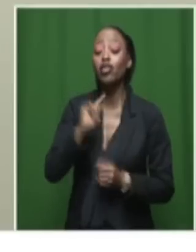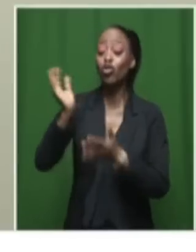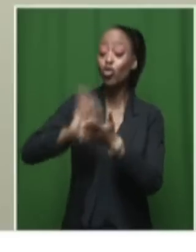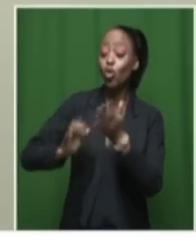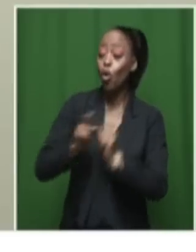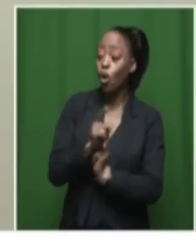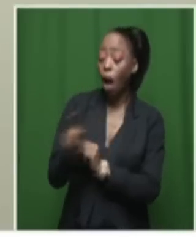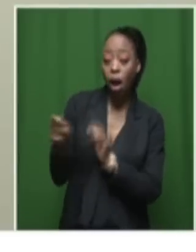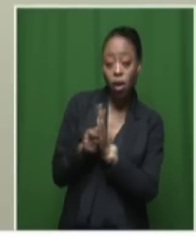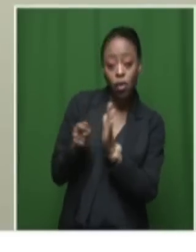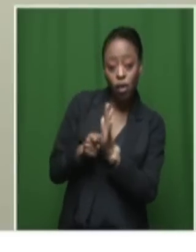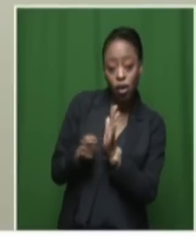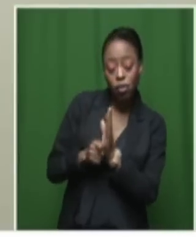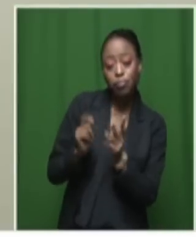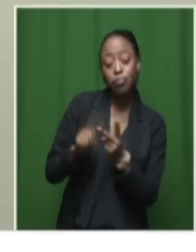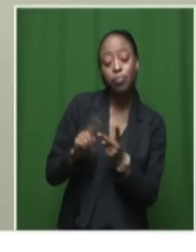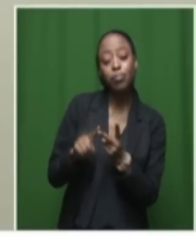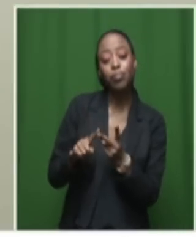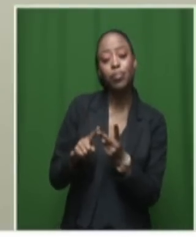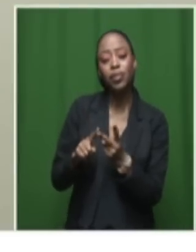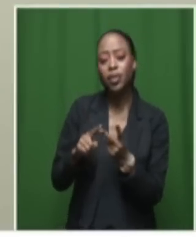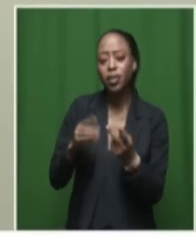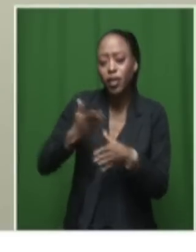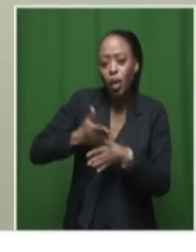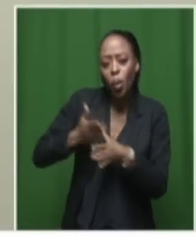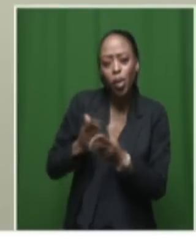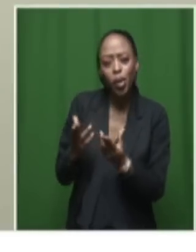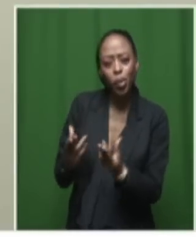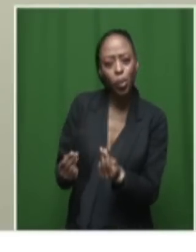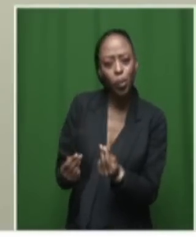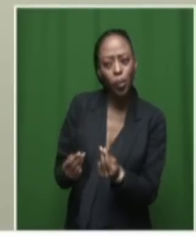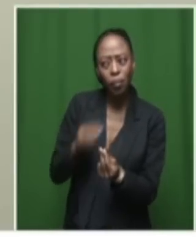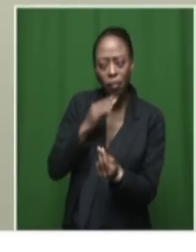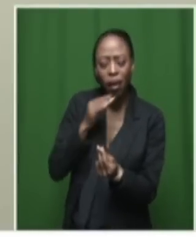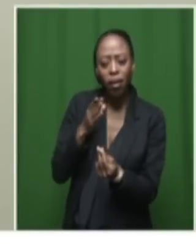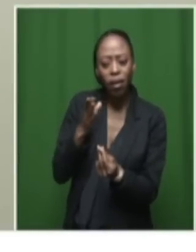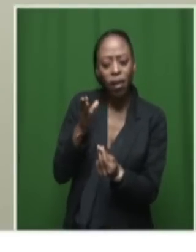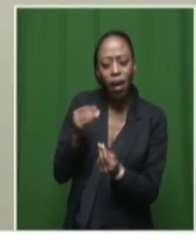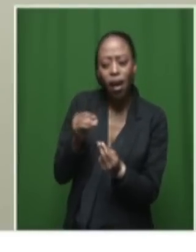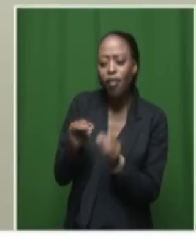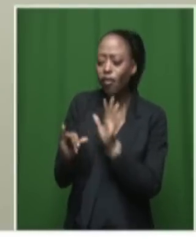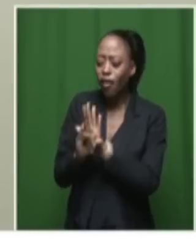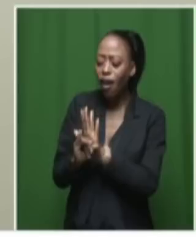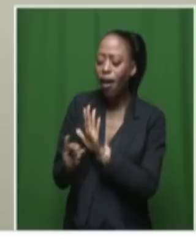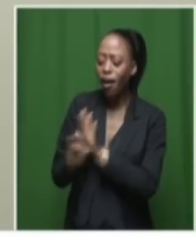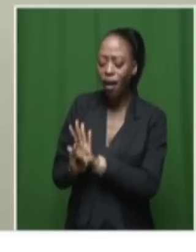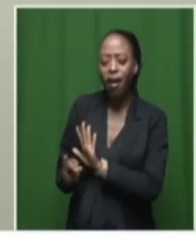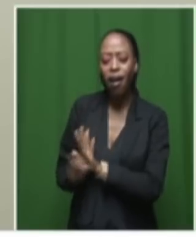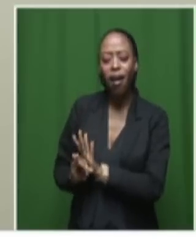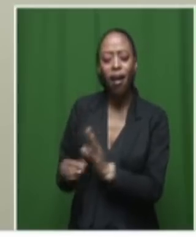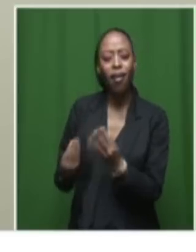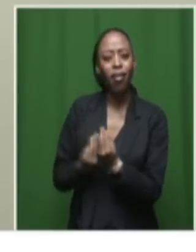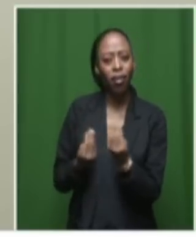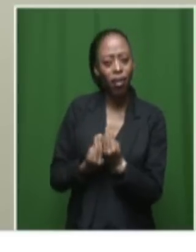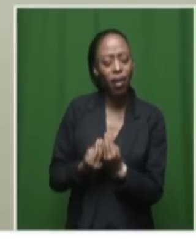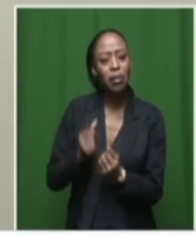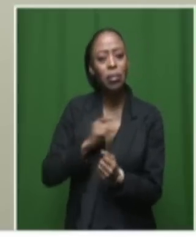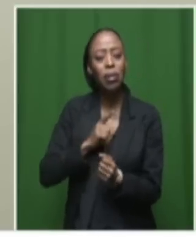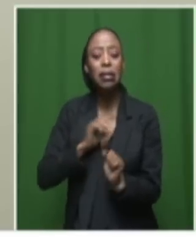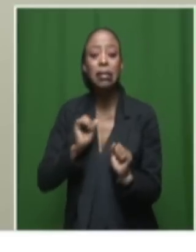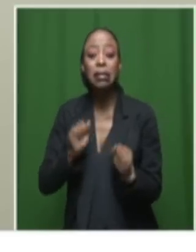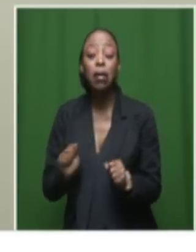they write and the thrust of what they're doing, that there are certain key trends in it. I mean, whilst on the one hand, they've been very good